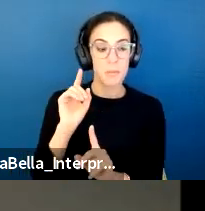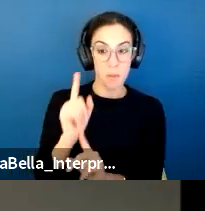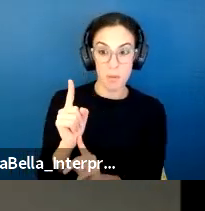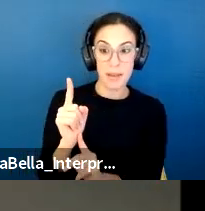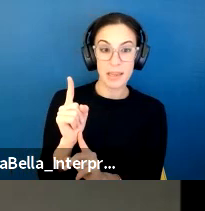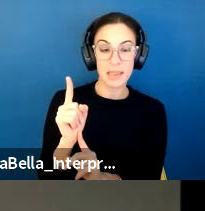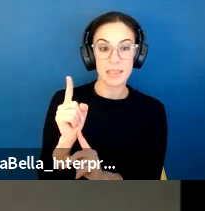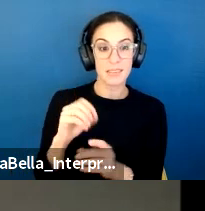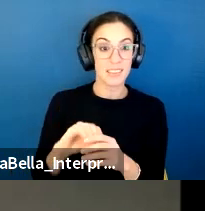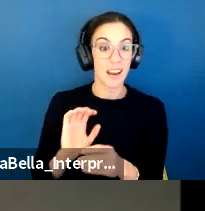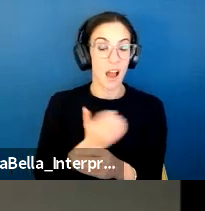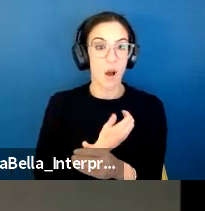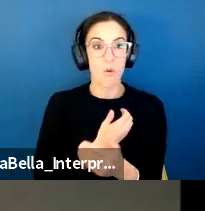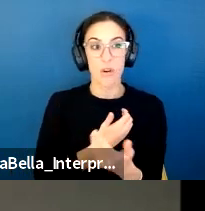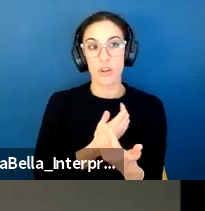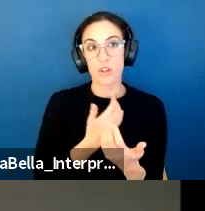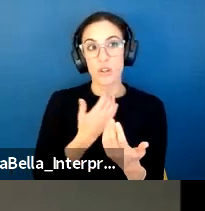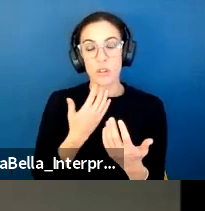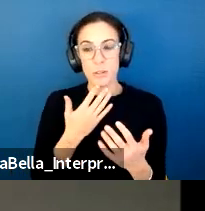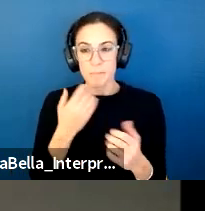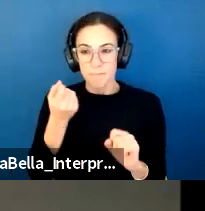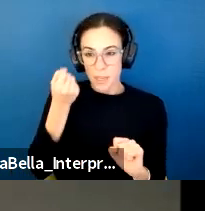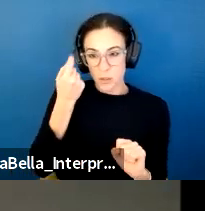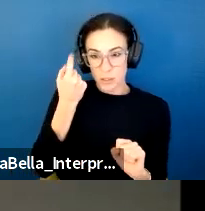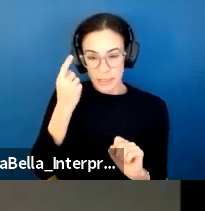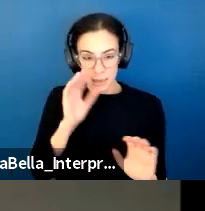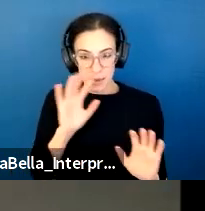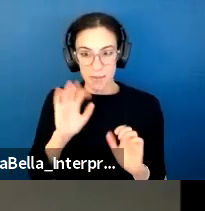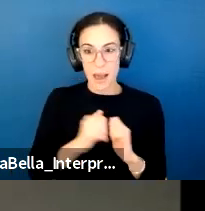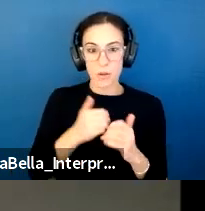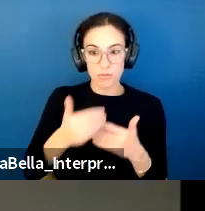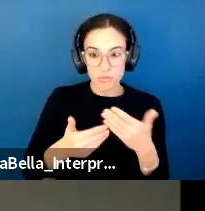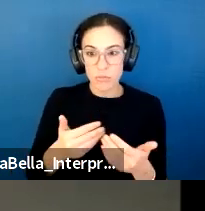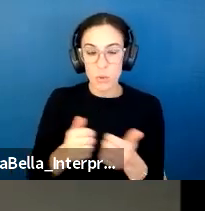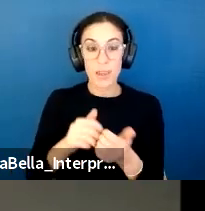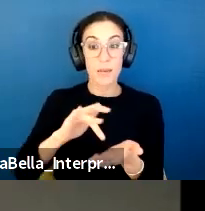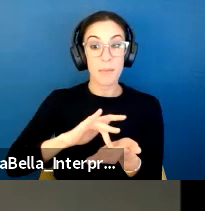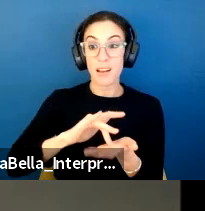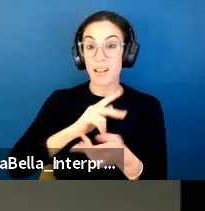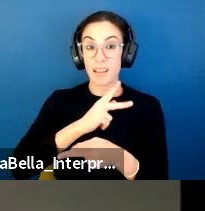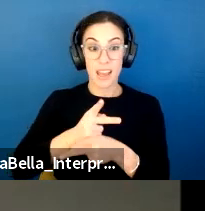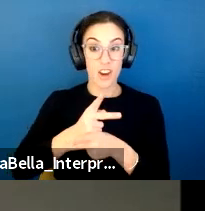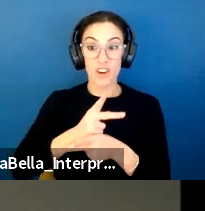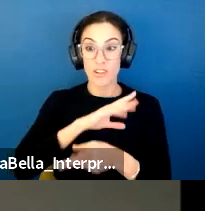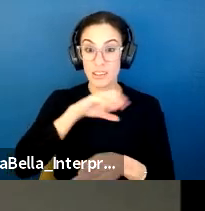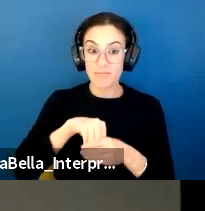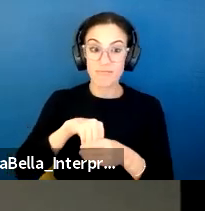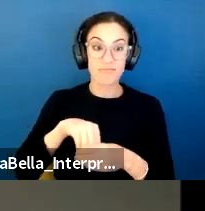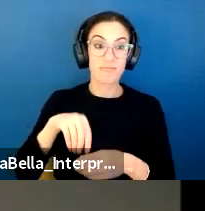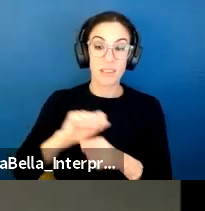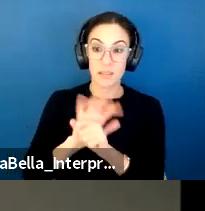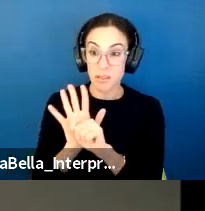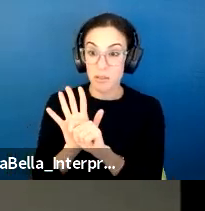our understanding of how to proceed with medical care in the face of a pandemic, how to